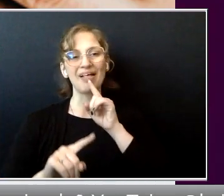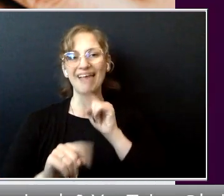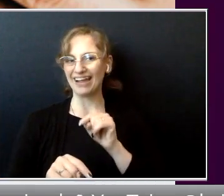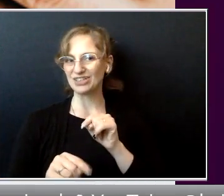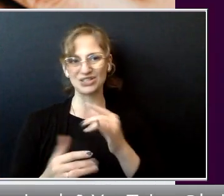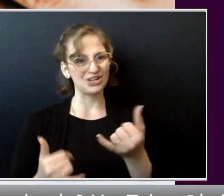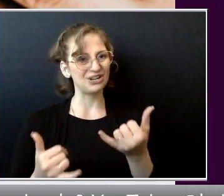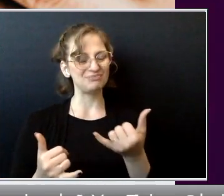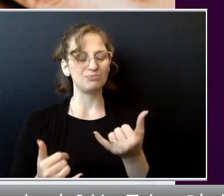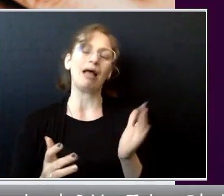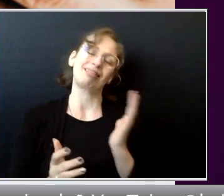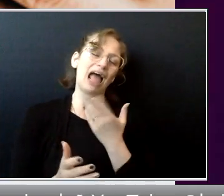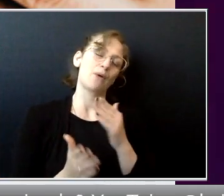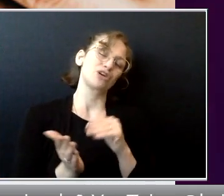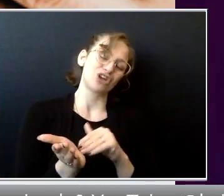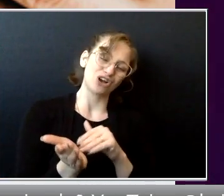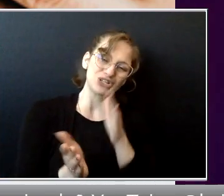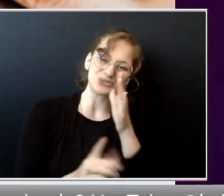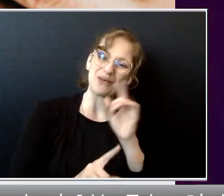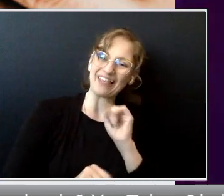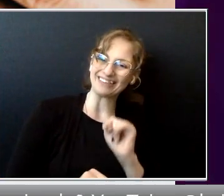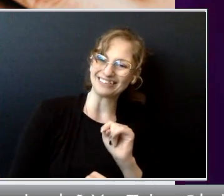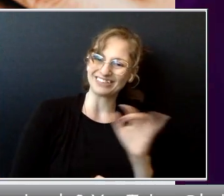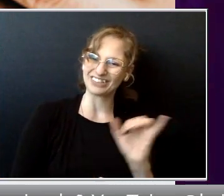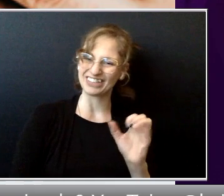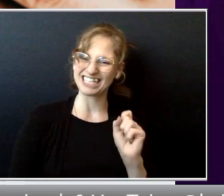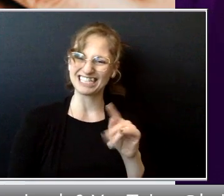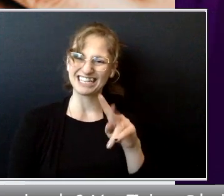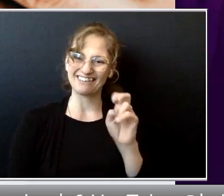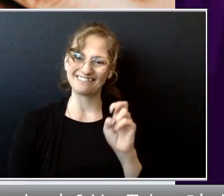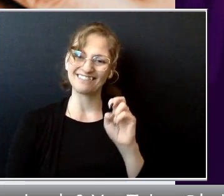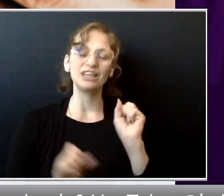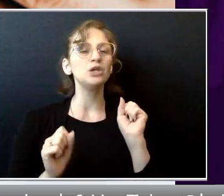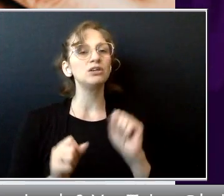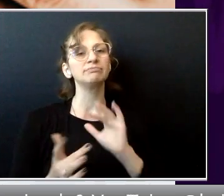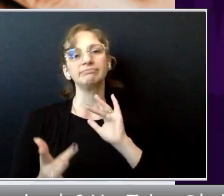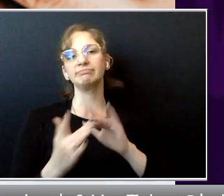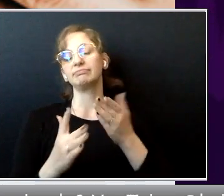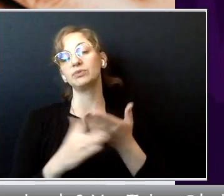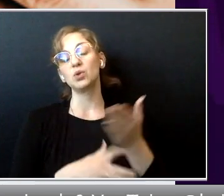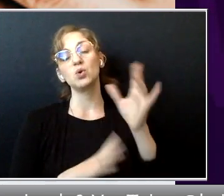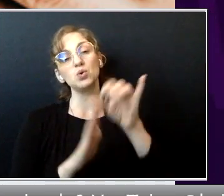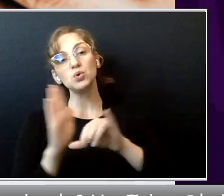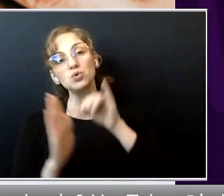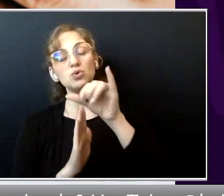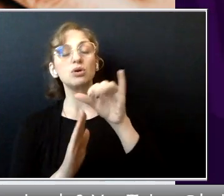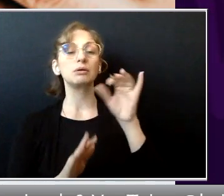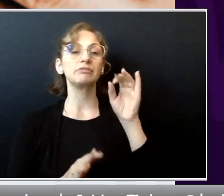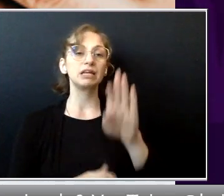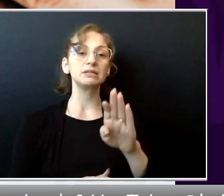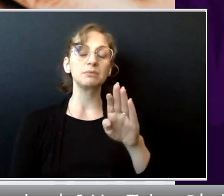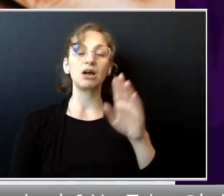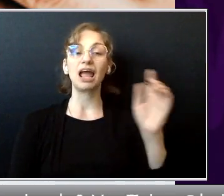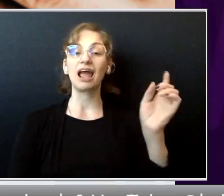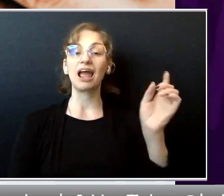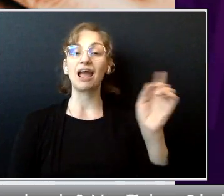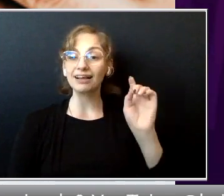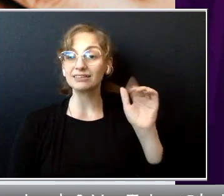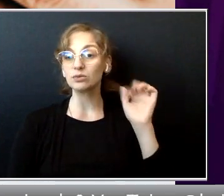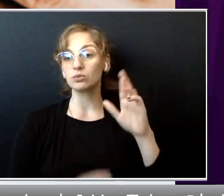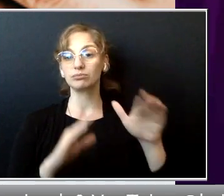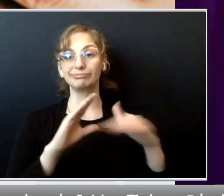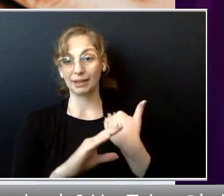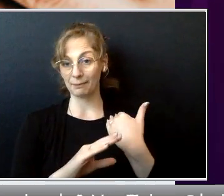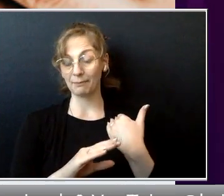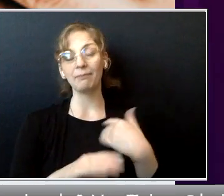them in real time, and so will Steve. You can reach us on YouTube, Facebook, the X platform, or the All Things Heart email. You can